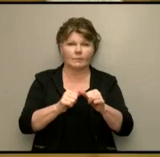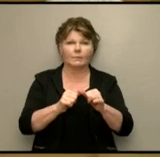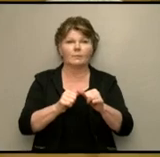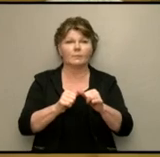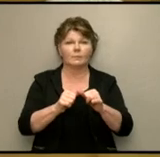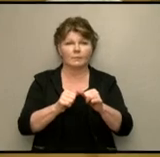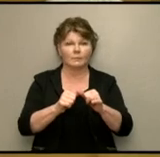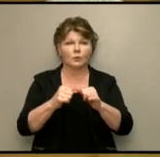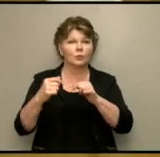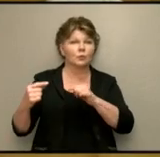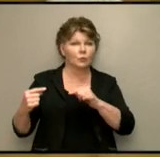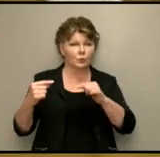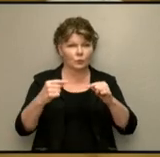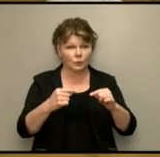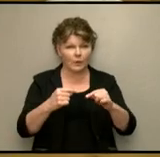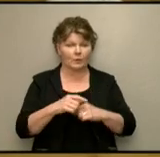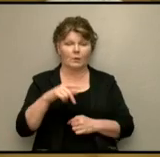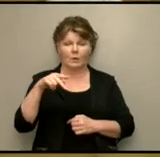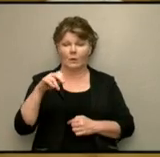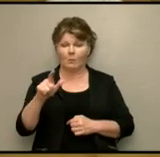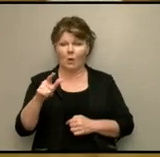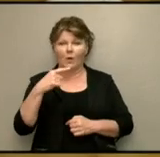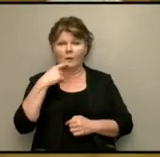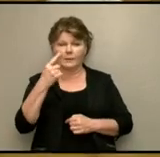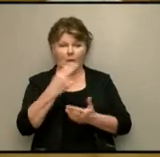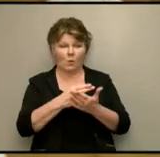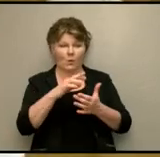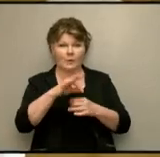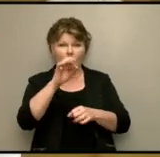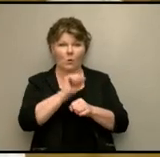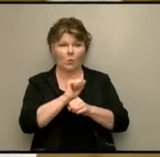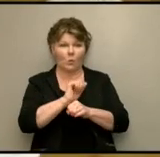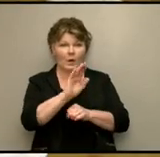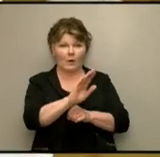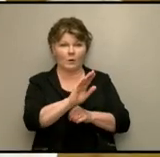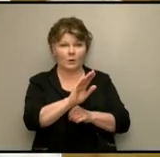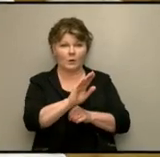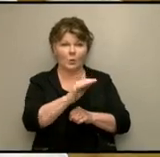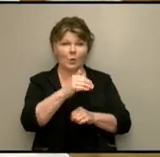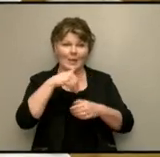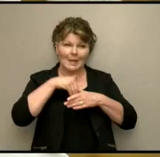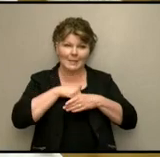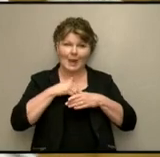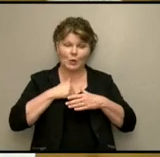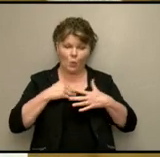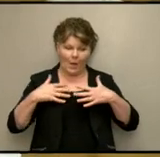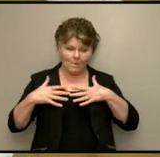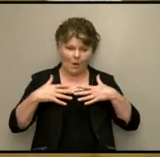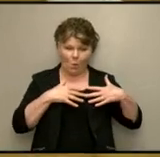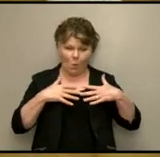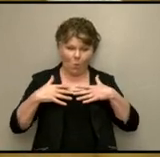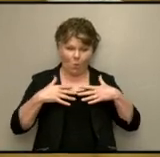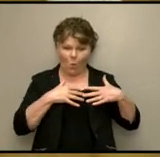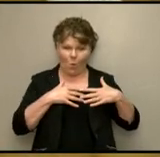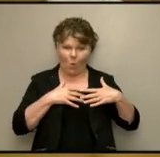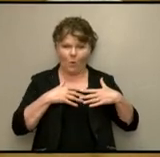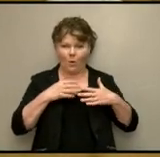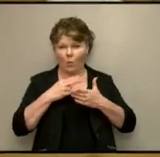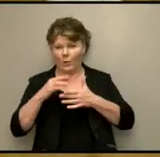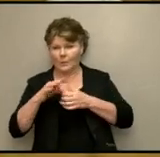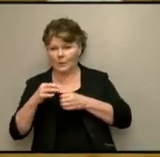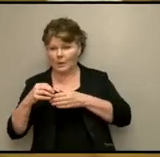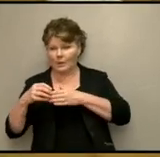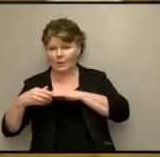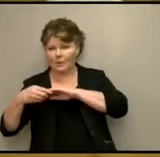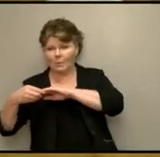it? Paul explains that once the Holy Spirit is working in you, there's a civil war going on inside. The Holy Spirit pulls you one way,